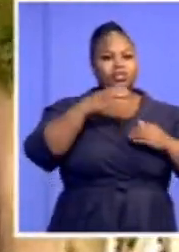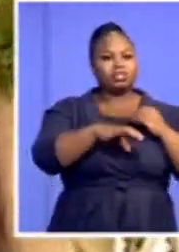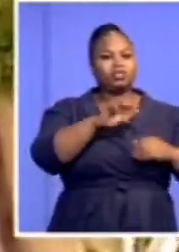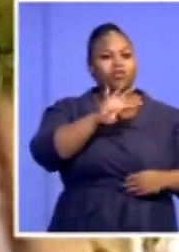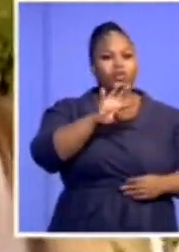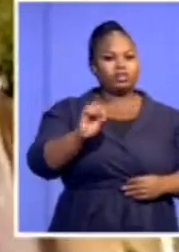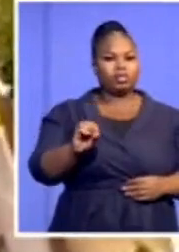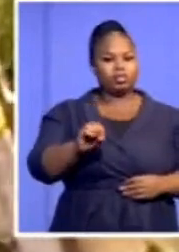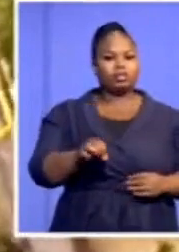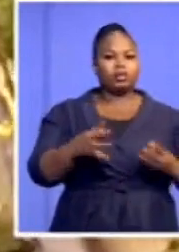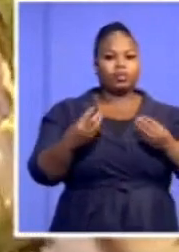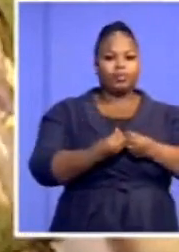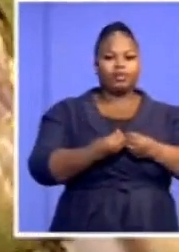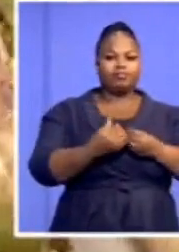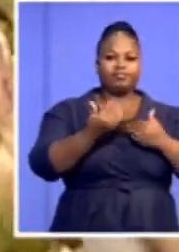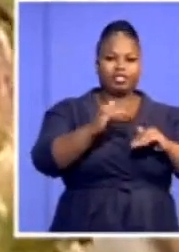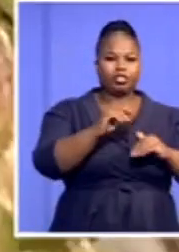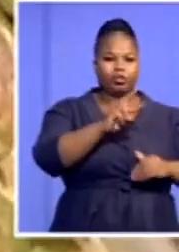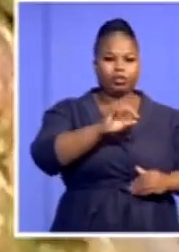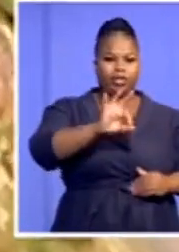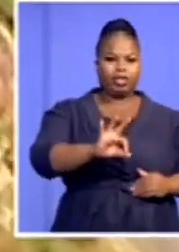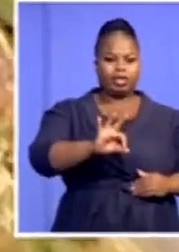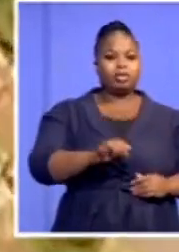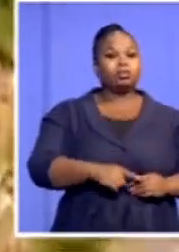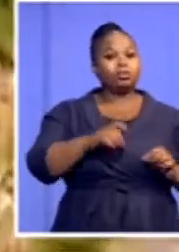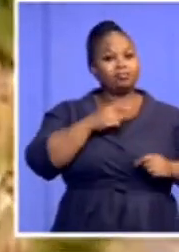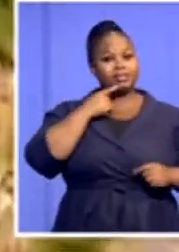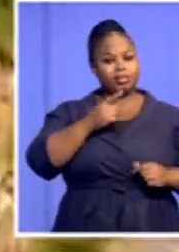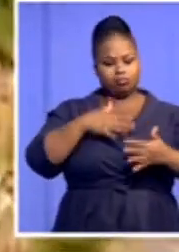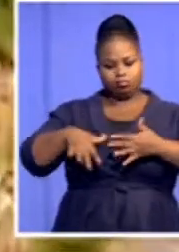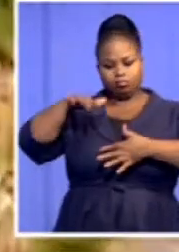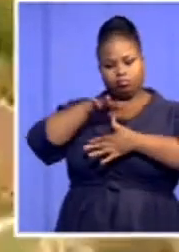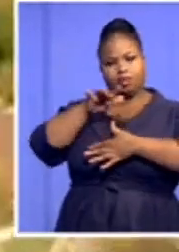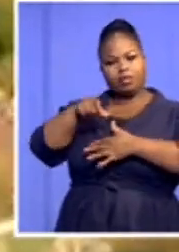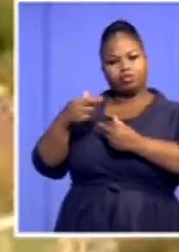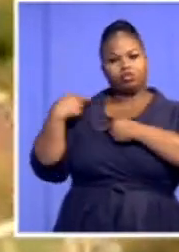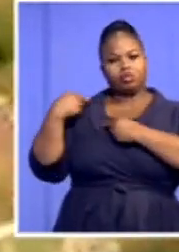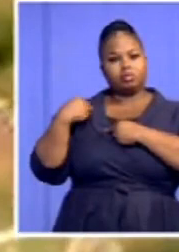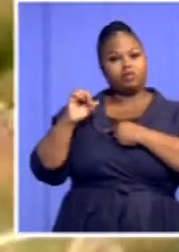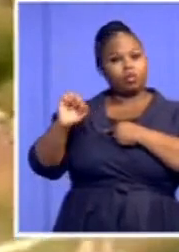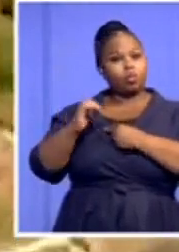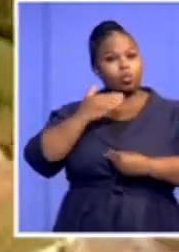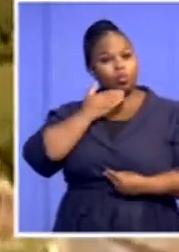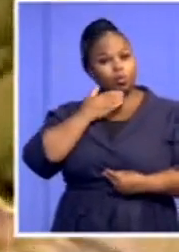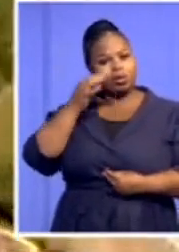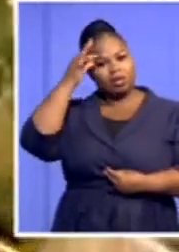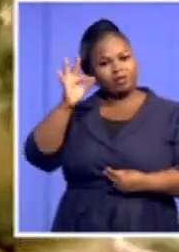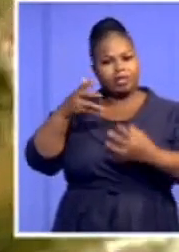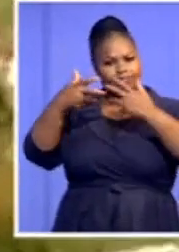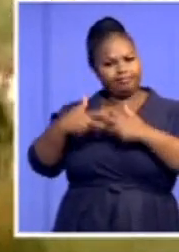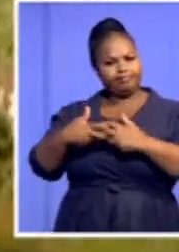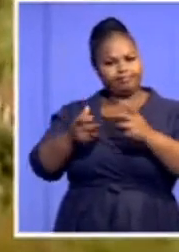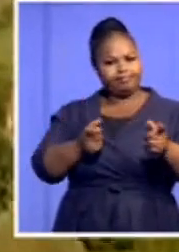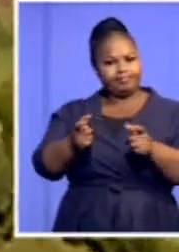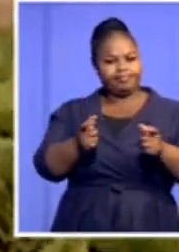sections 23 designates the primary responsibility to coordinate and manage this disaster in